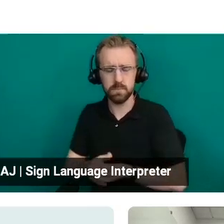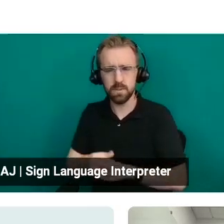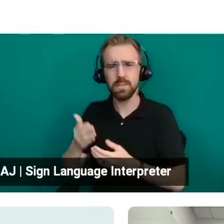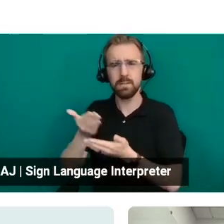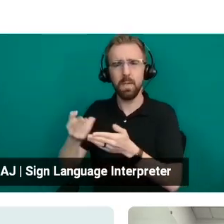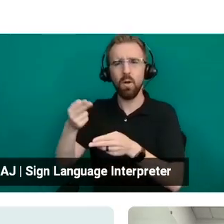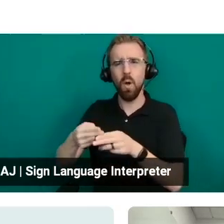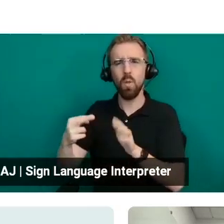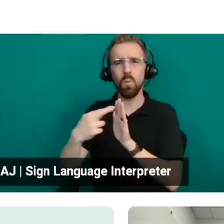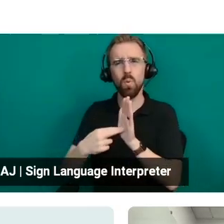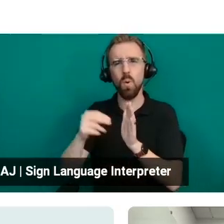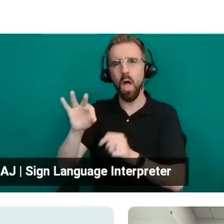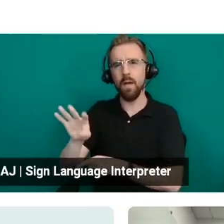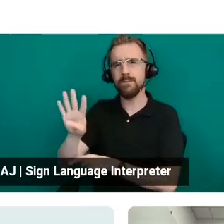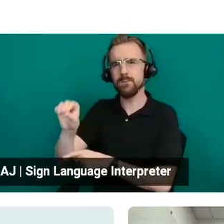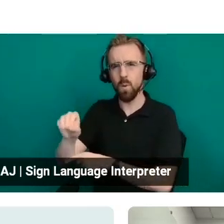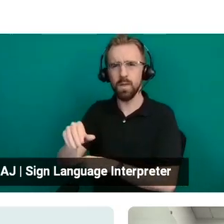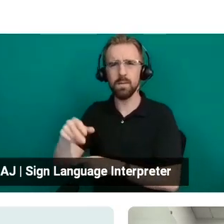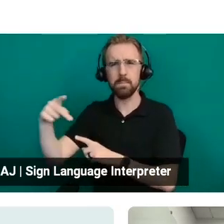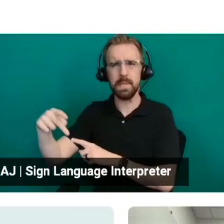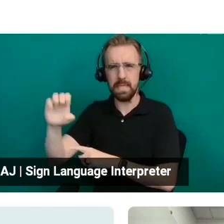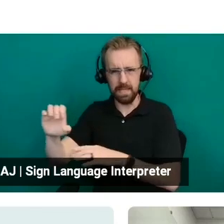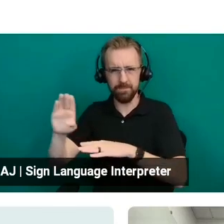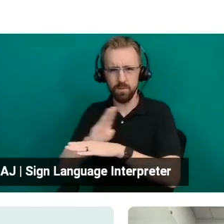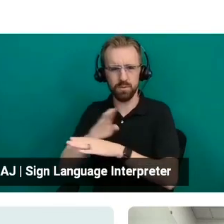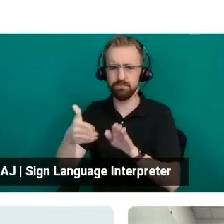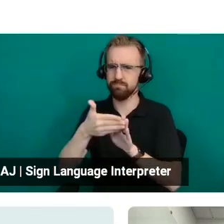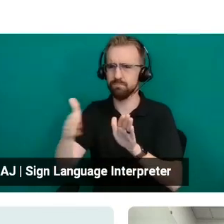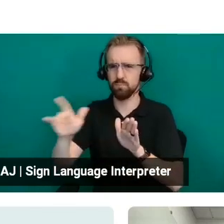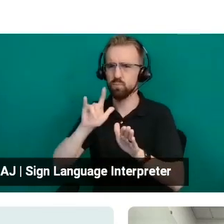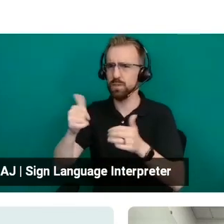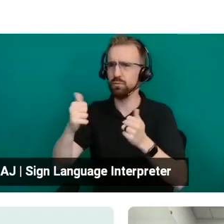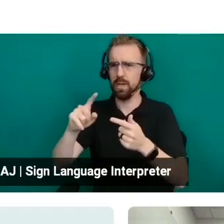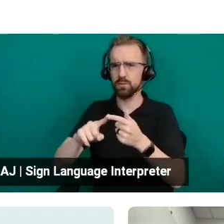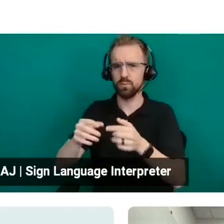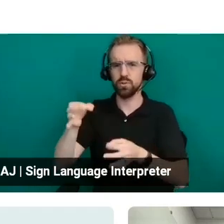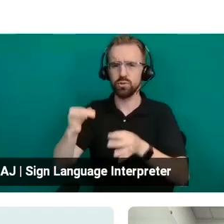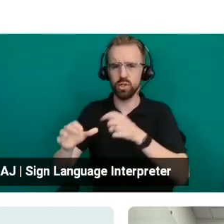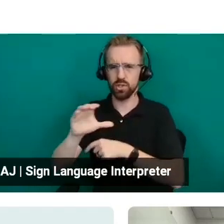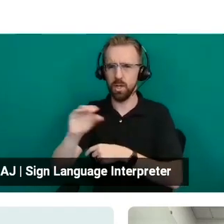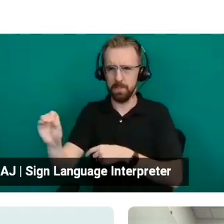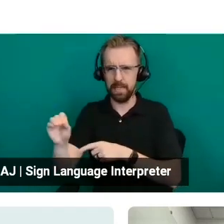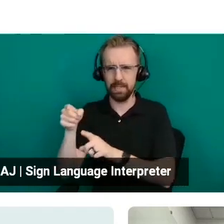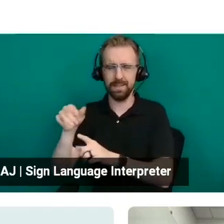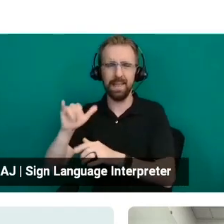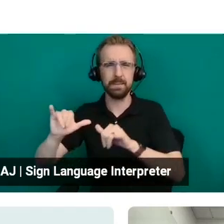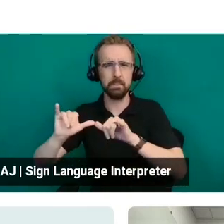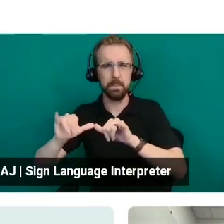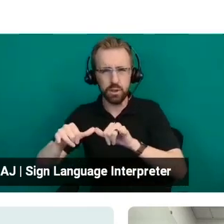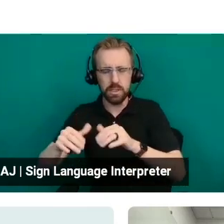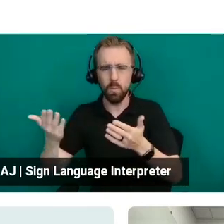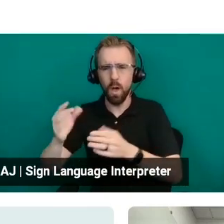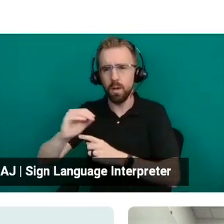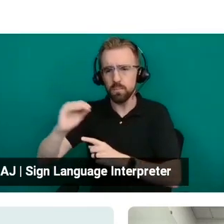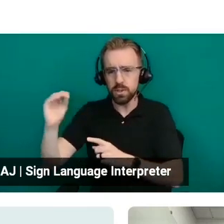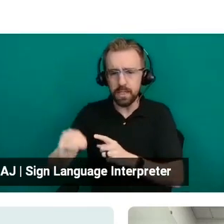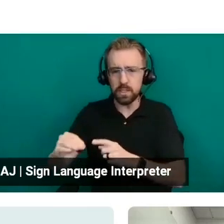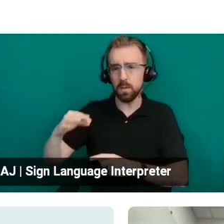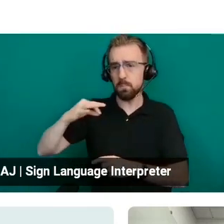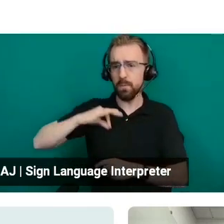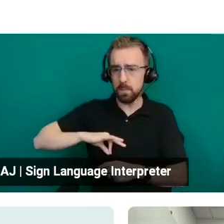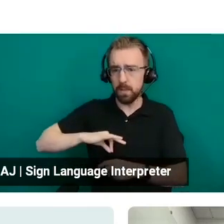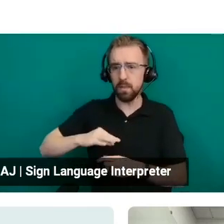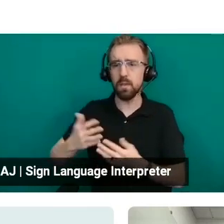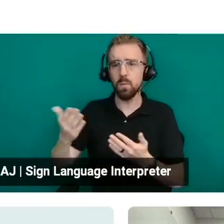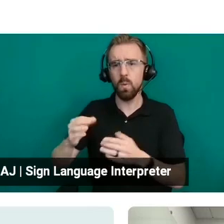called the rule of 40 that private equity firms across the board really try to judge their companies against, which is a measure of what percentage is your profitability and